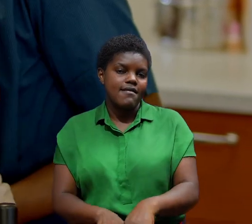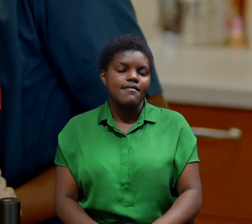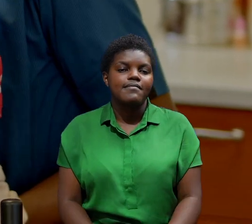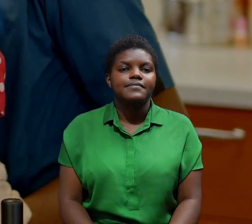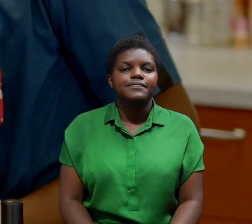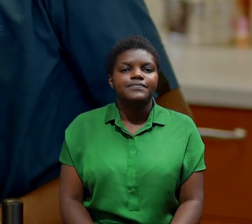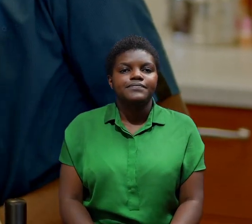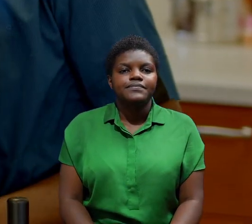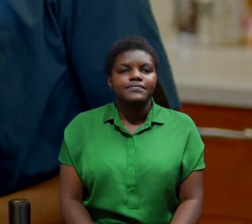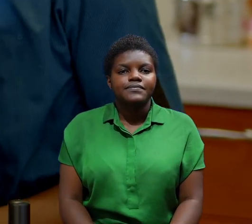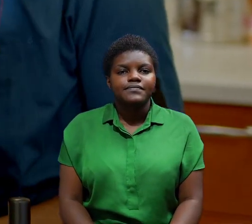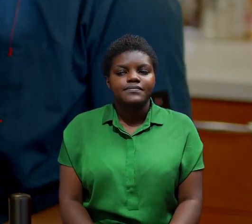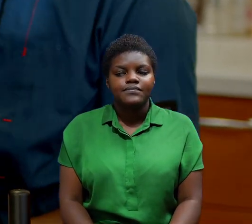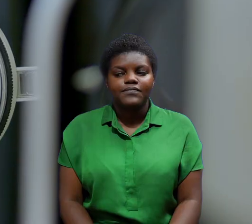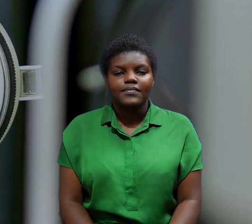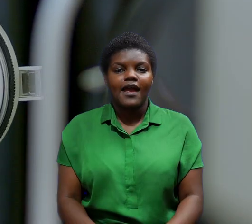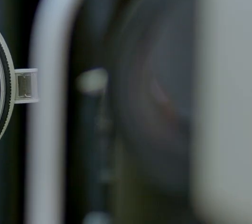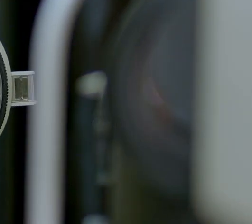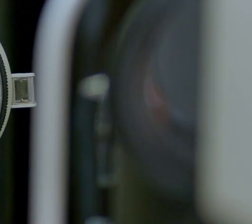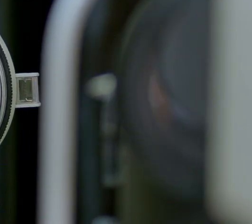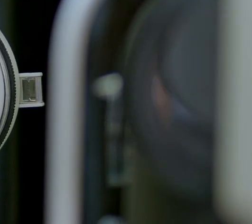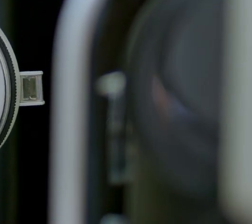cataract. Then we do the surgery.